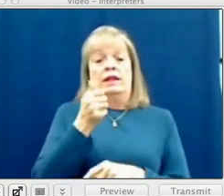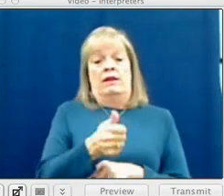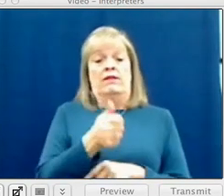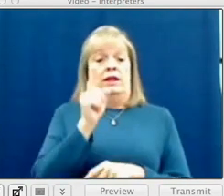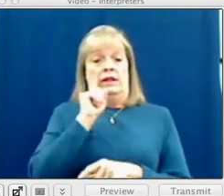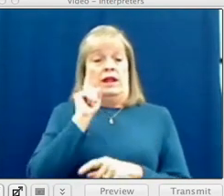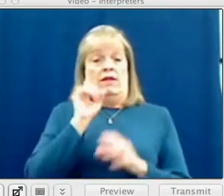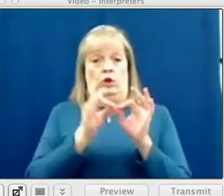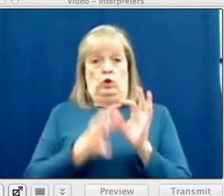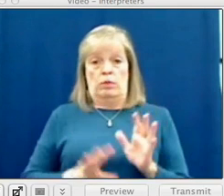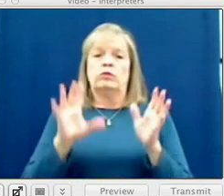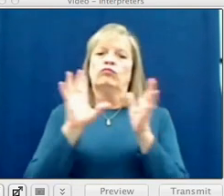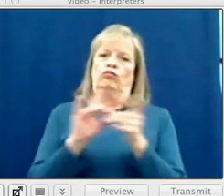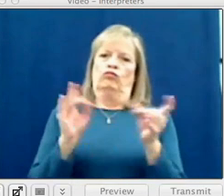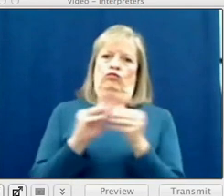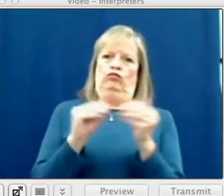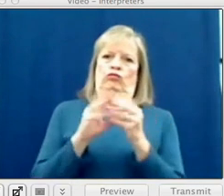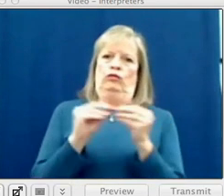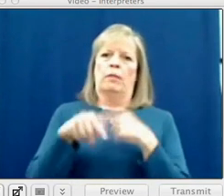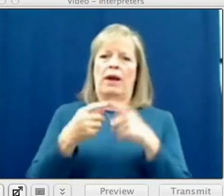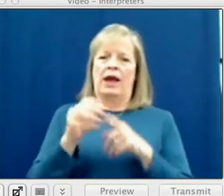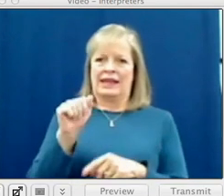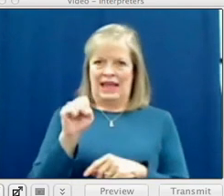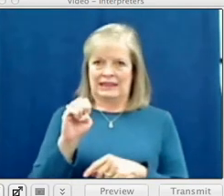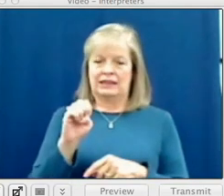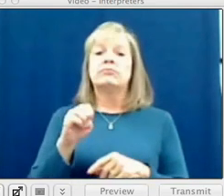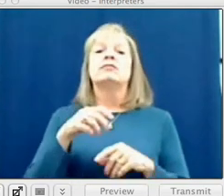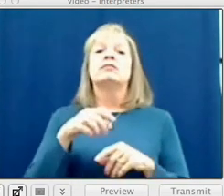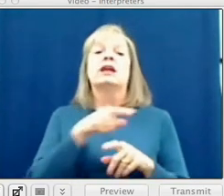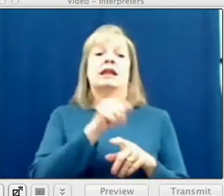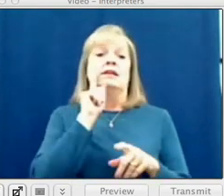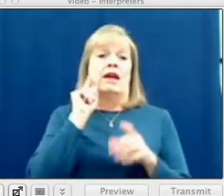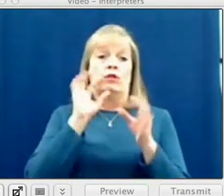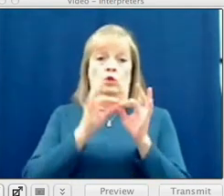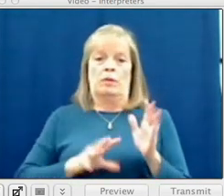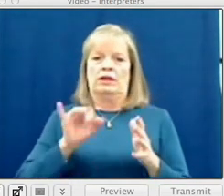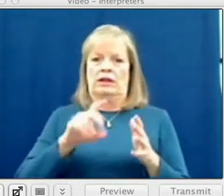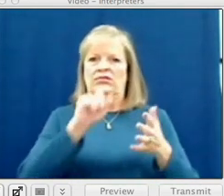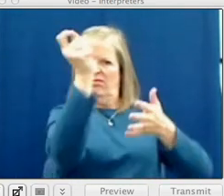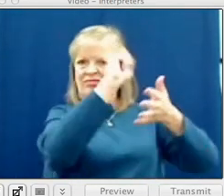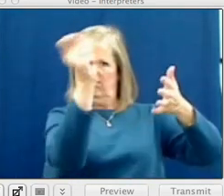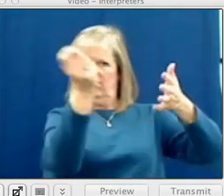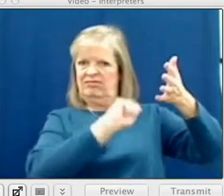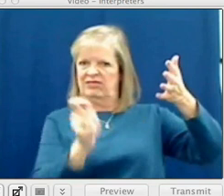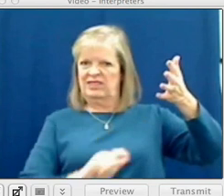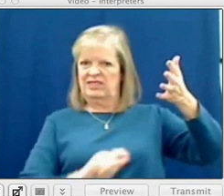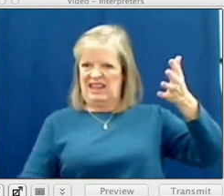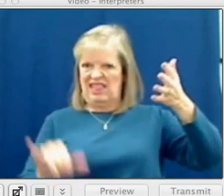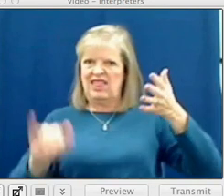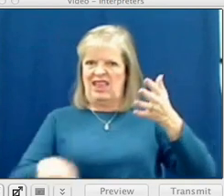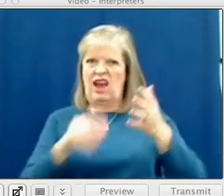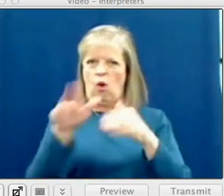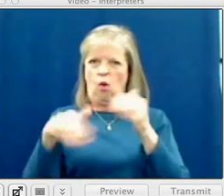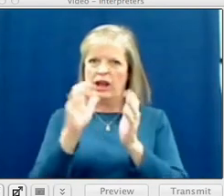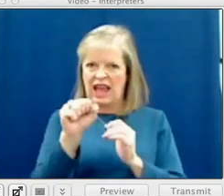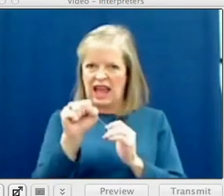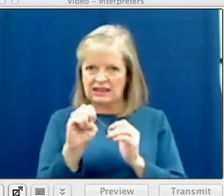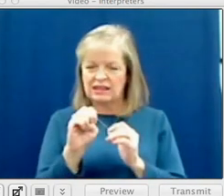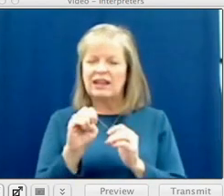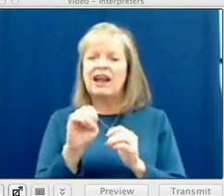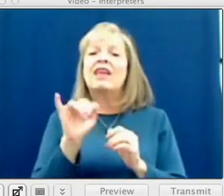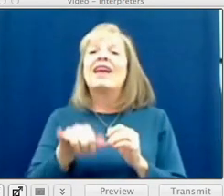And so he went up to the board and he wrote out what you see in front of you, which is, it was a case about where is the key for the safe